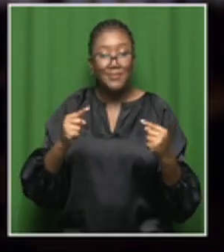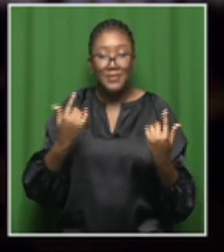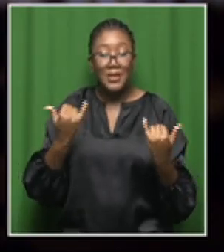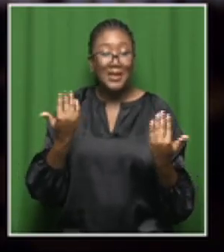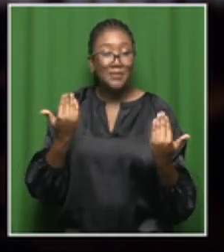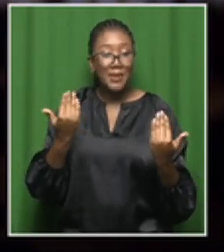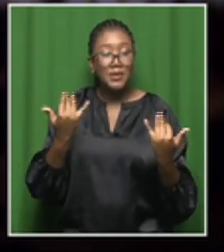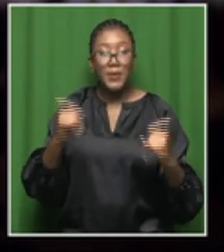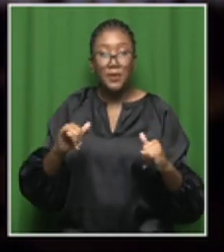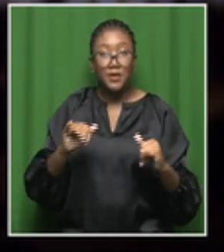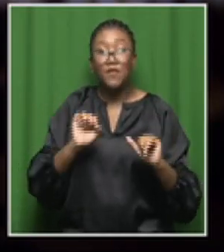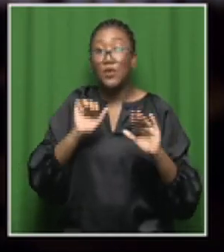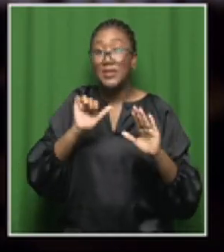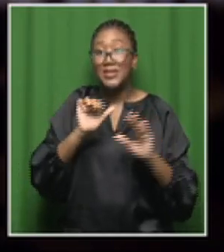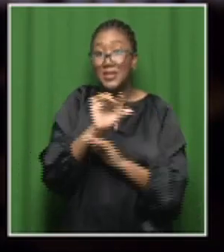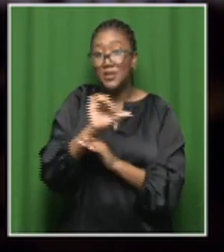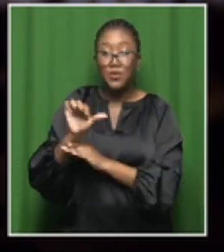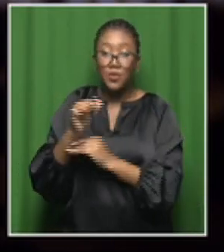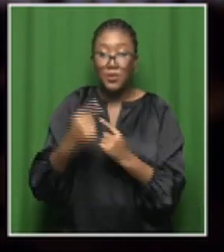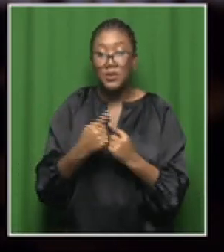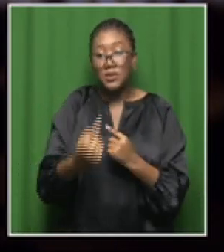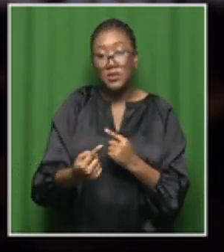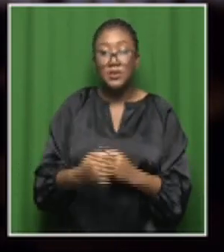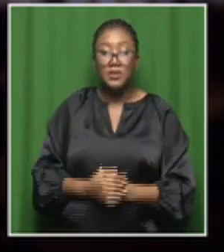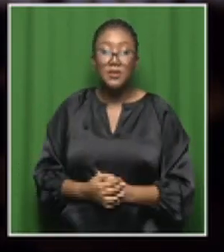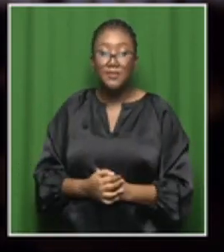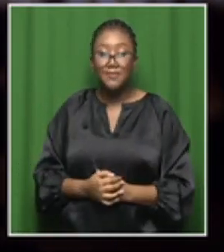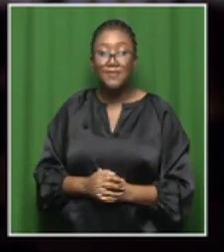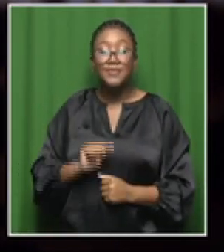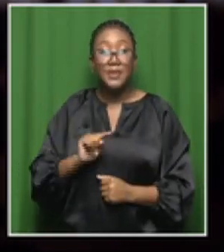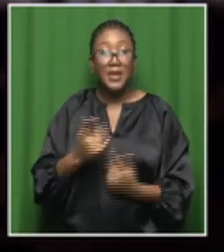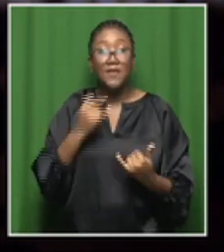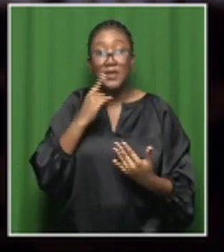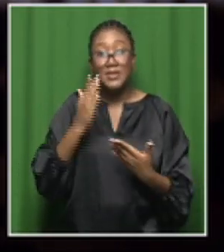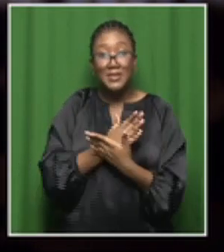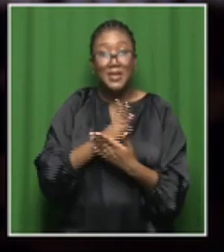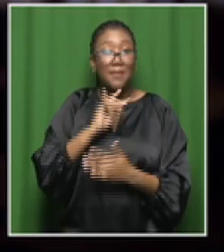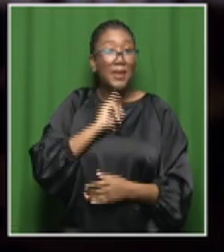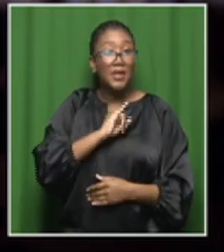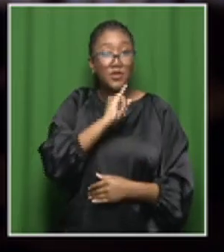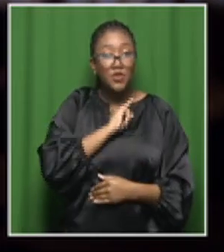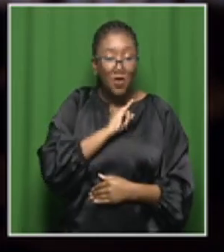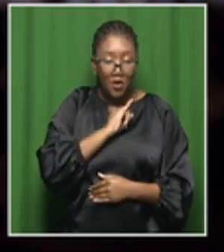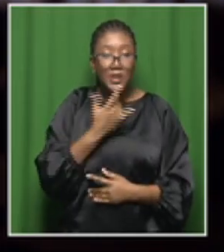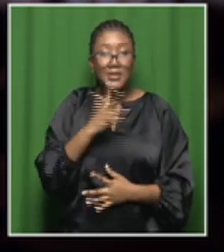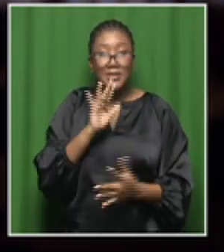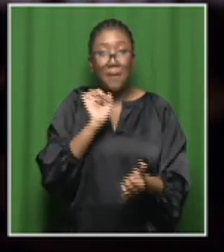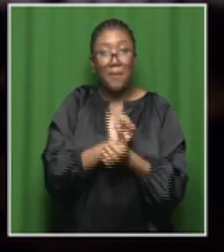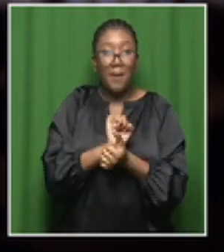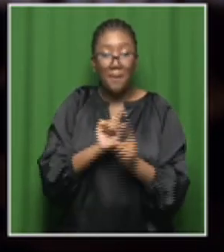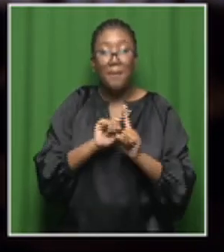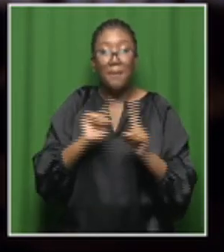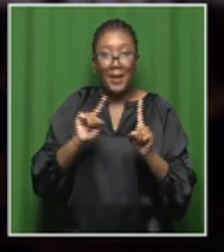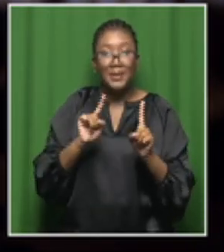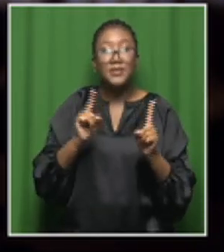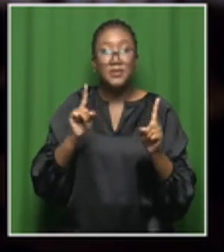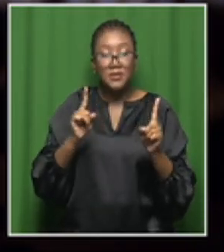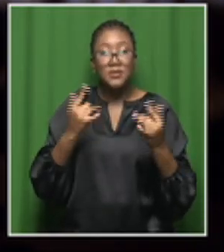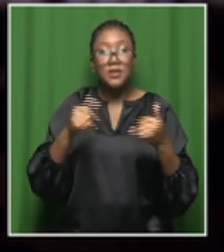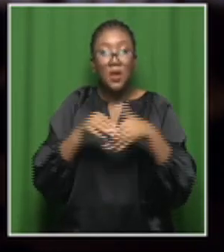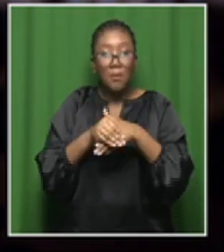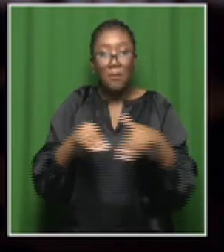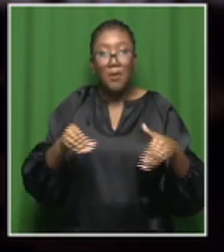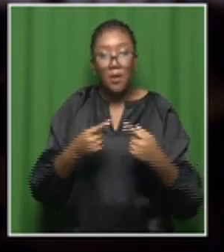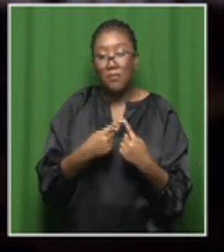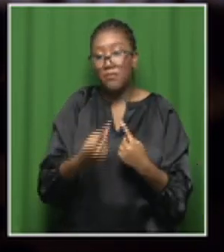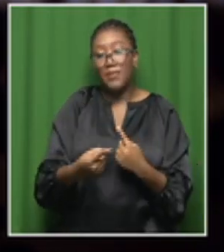agreement. Some 94 Israeli hostages remain in captivity, with the next exchange set for Saturday. And as the first